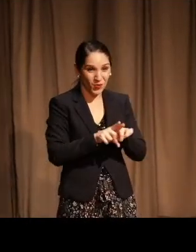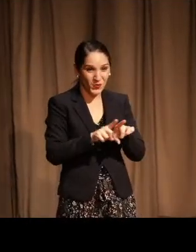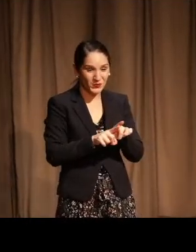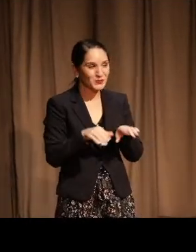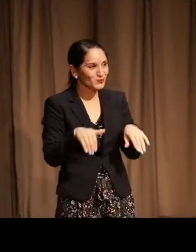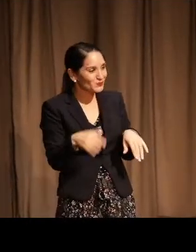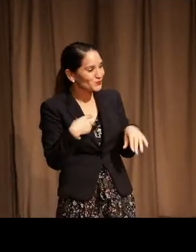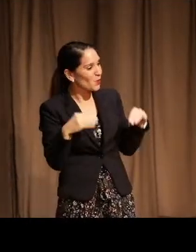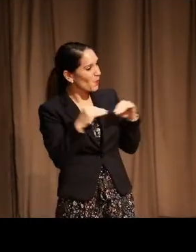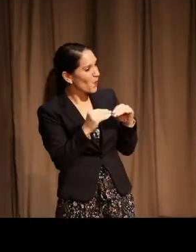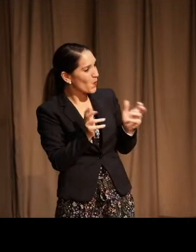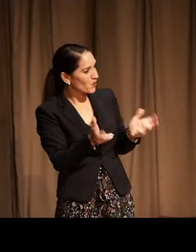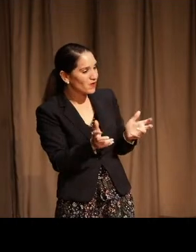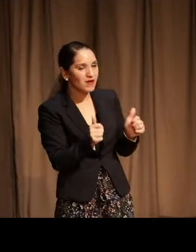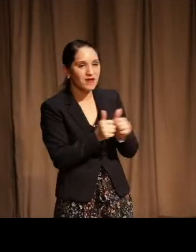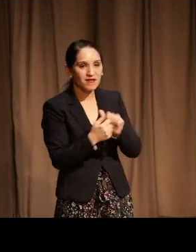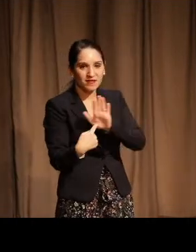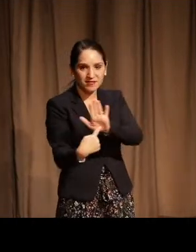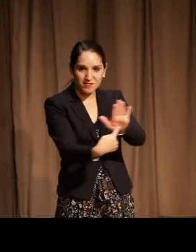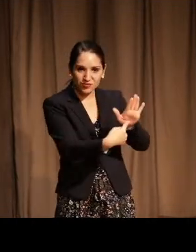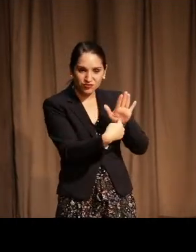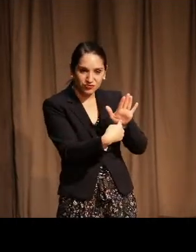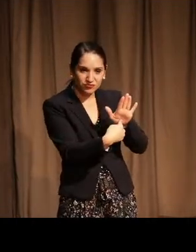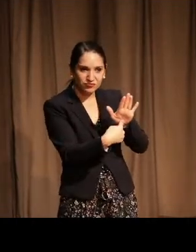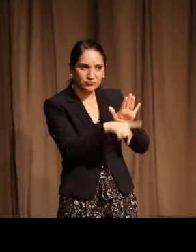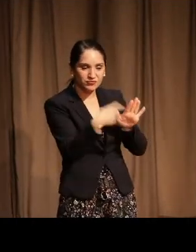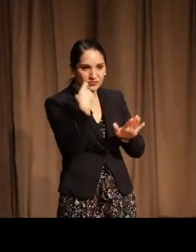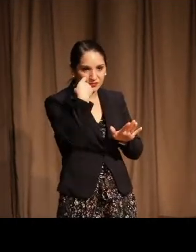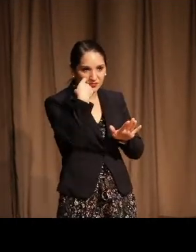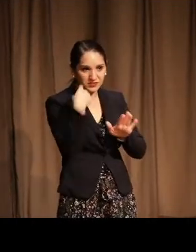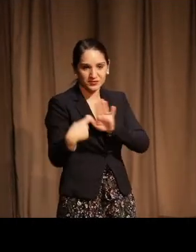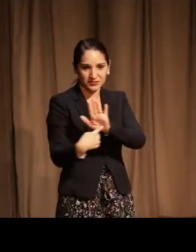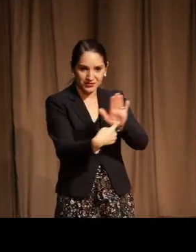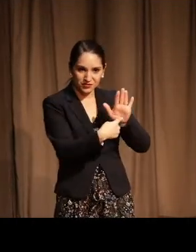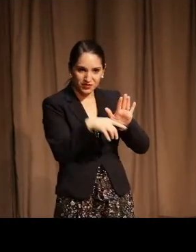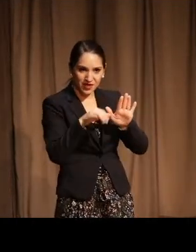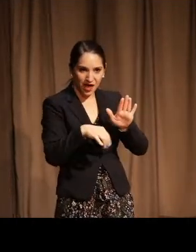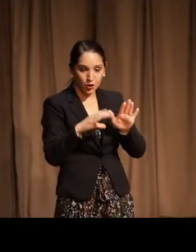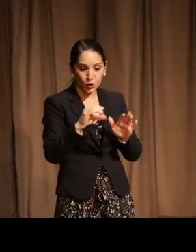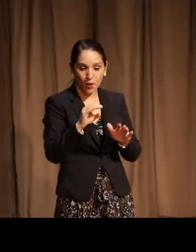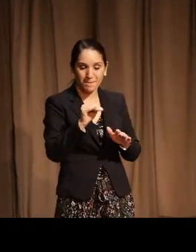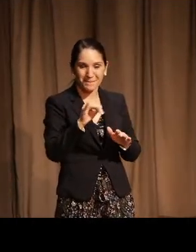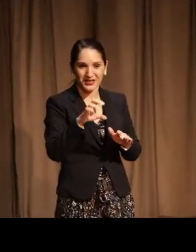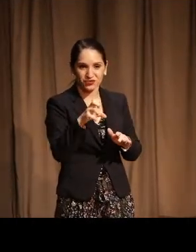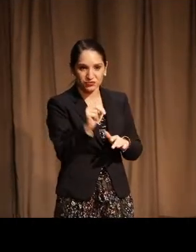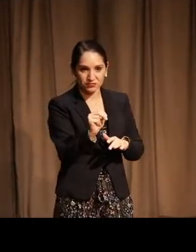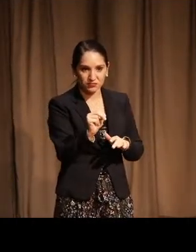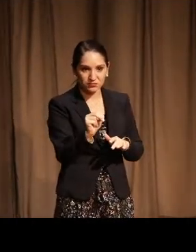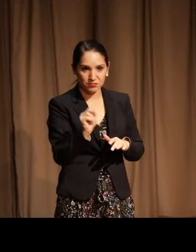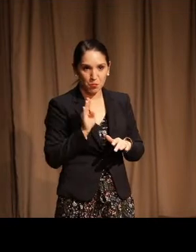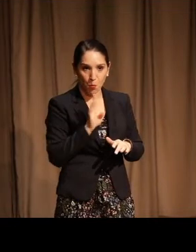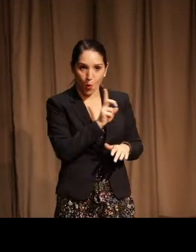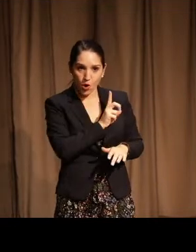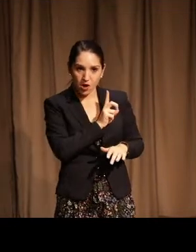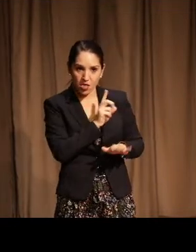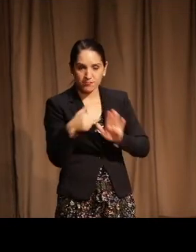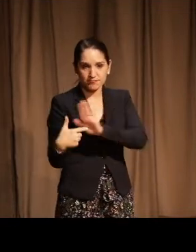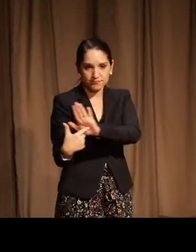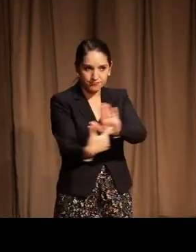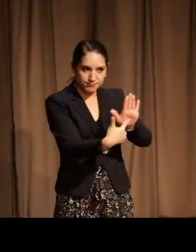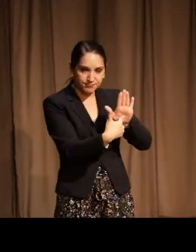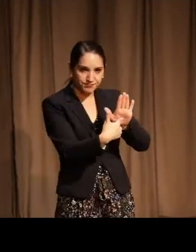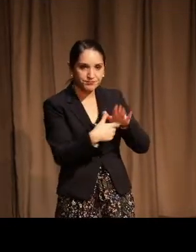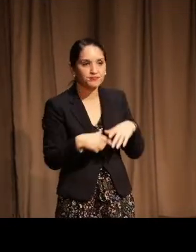more about the exhibition. As we mentioned, this was a commissioned work, so we started talking